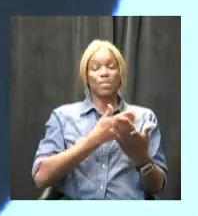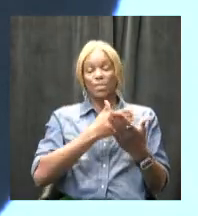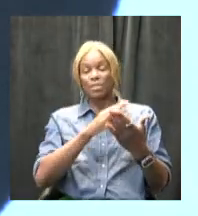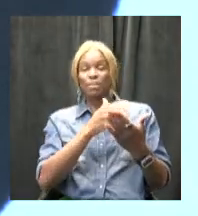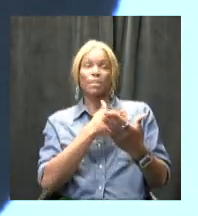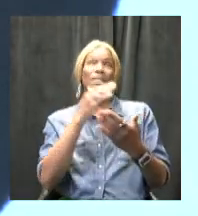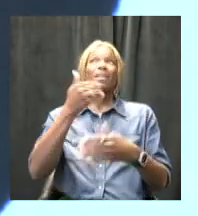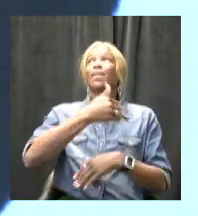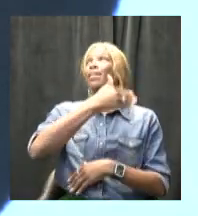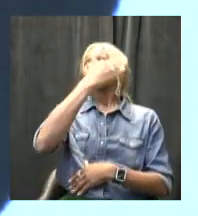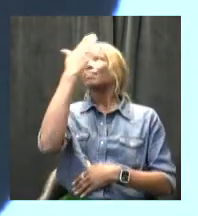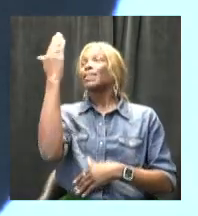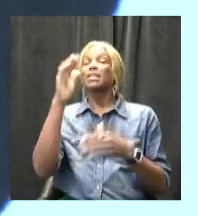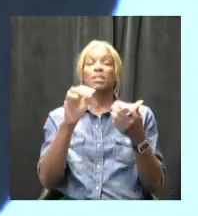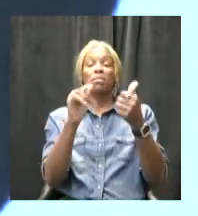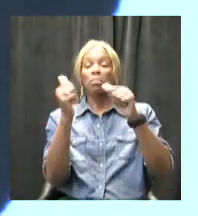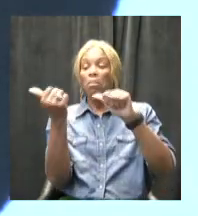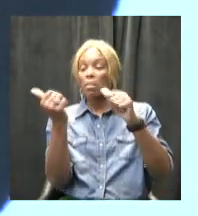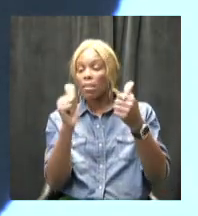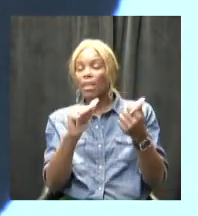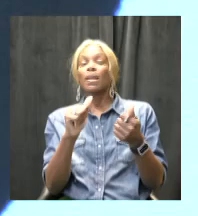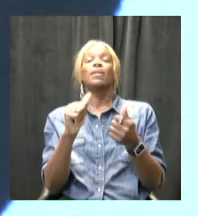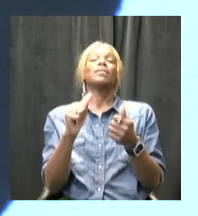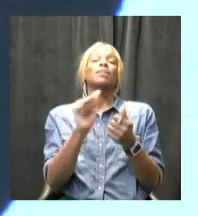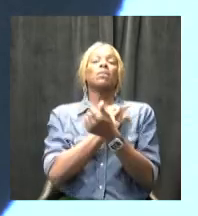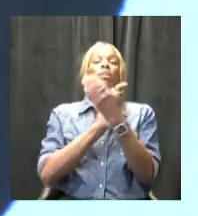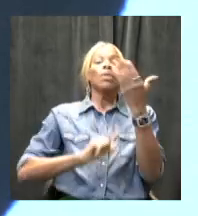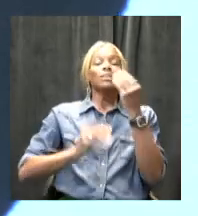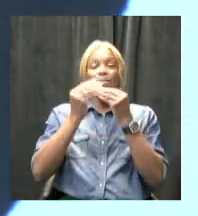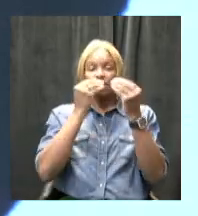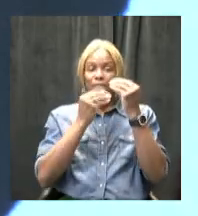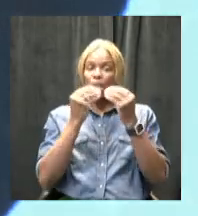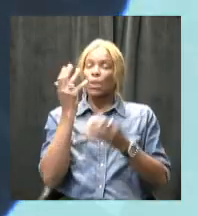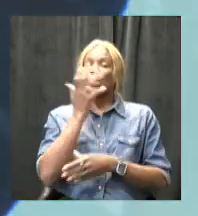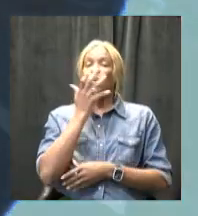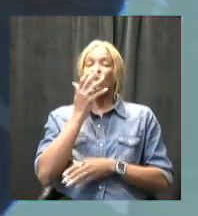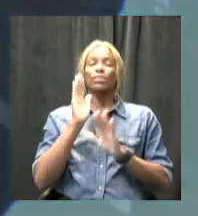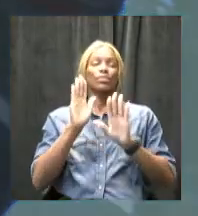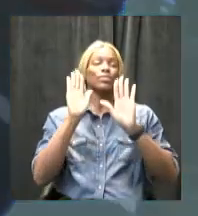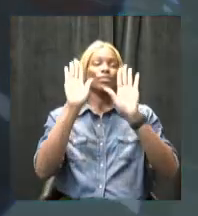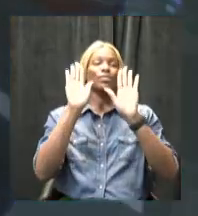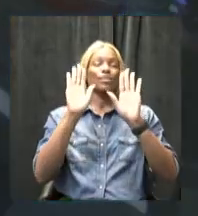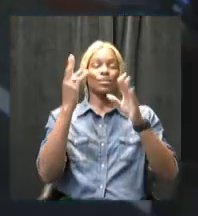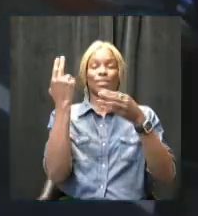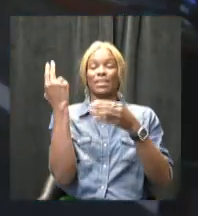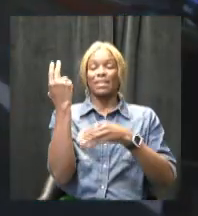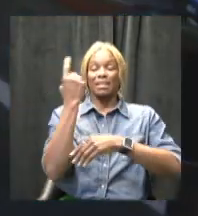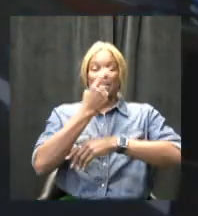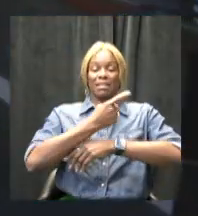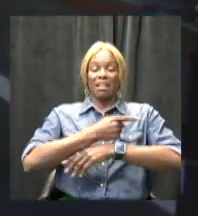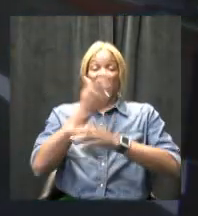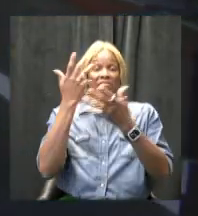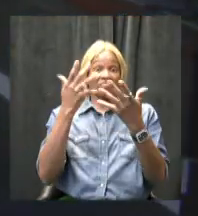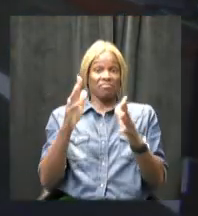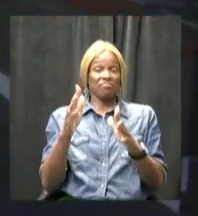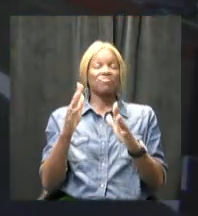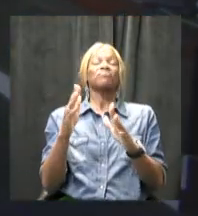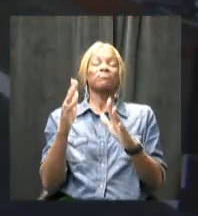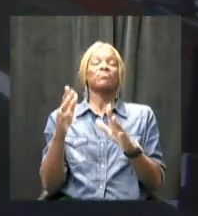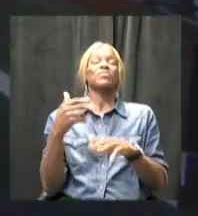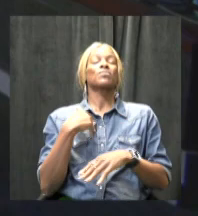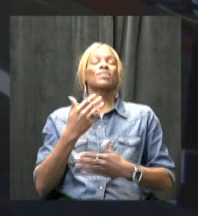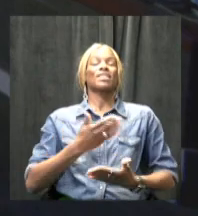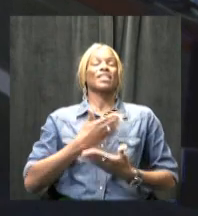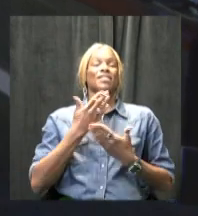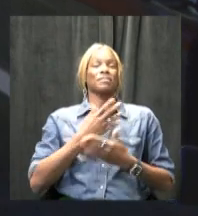the baptisms, communion? What an incredible, incredible day it has been already. And we're so thankful to see